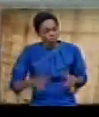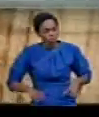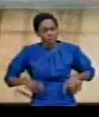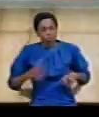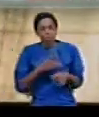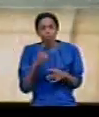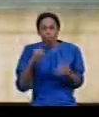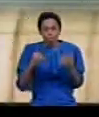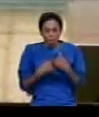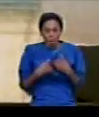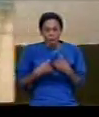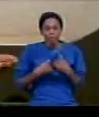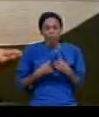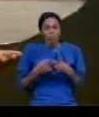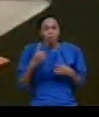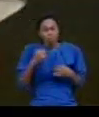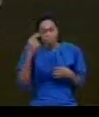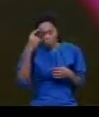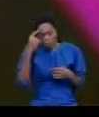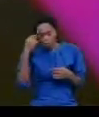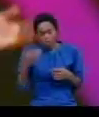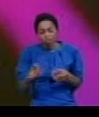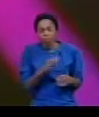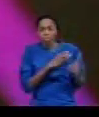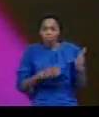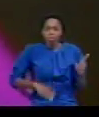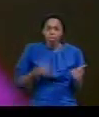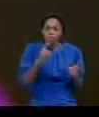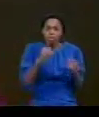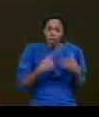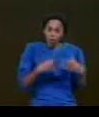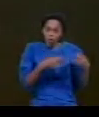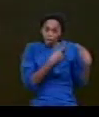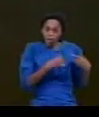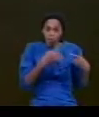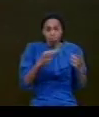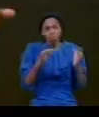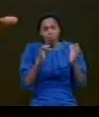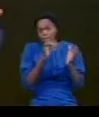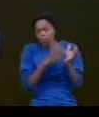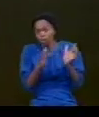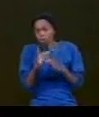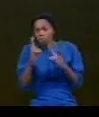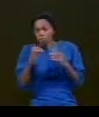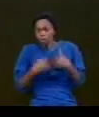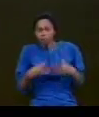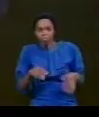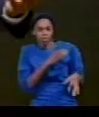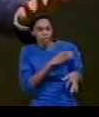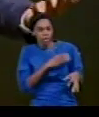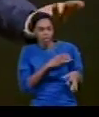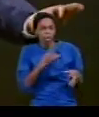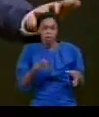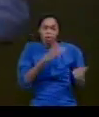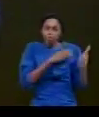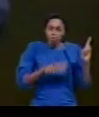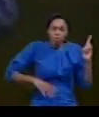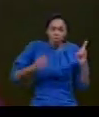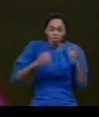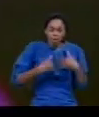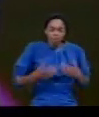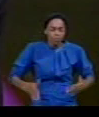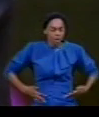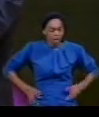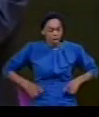thoughts of Christ, you have the mind of Christ, you have the way of Christ, you have the behavior of Christ, you have the lifestyle